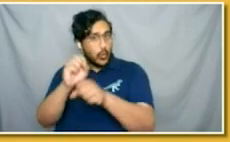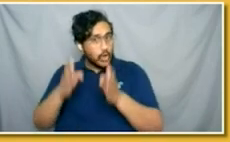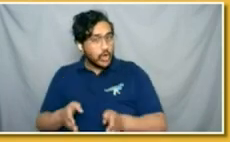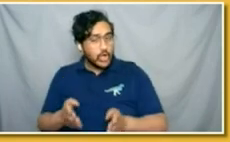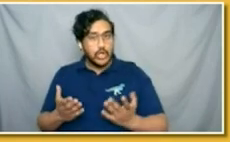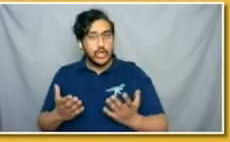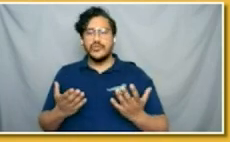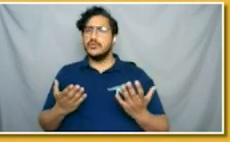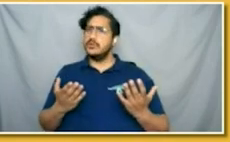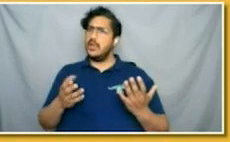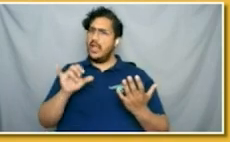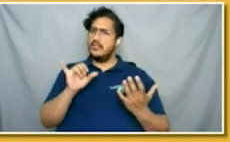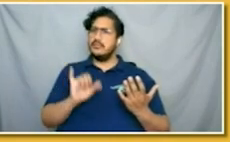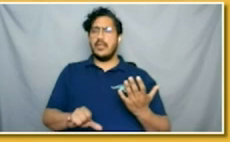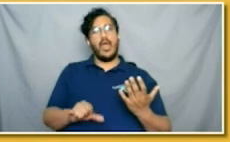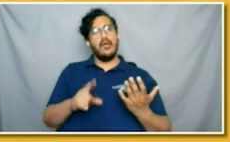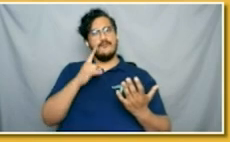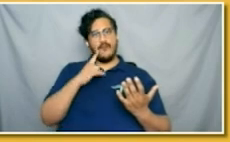public service?